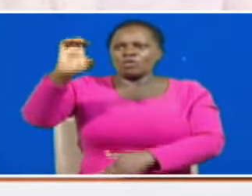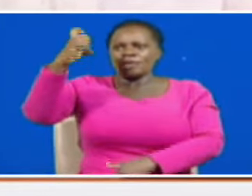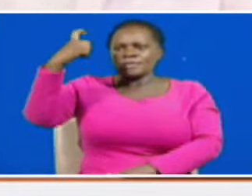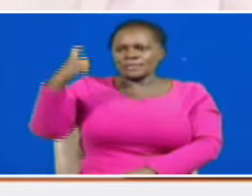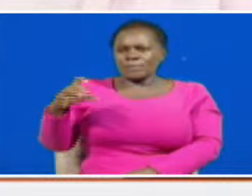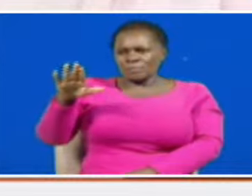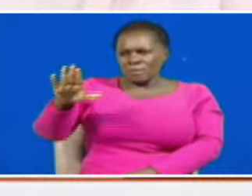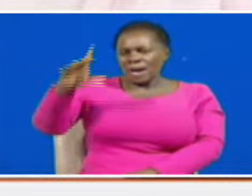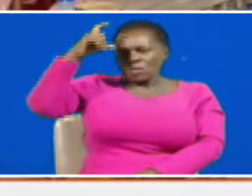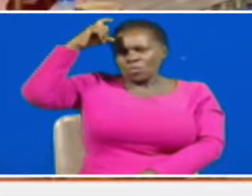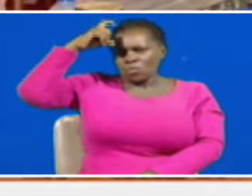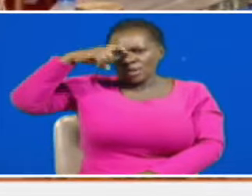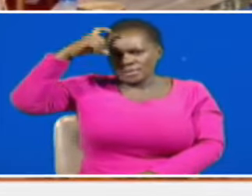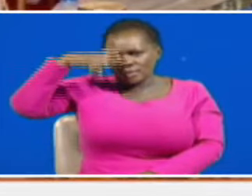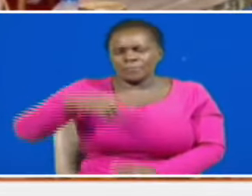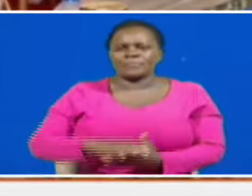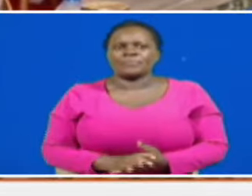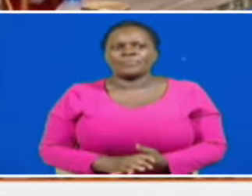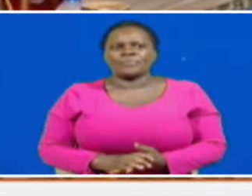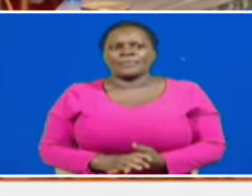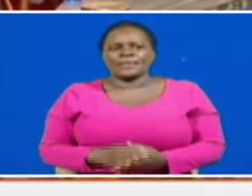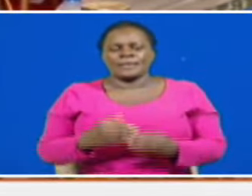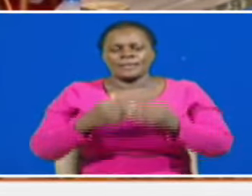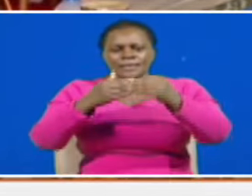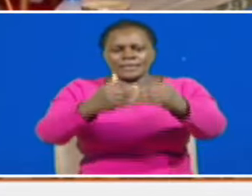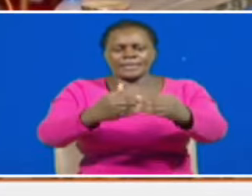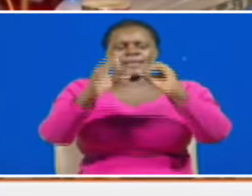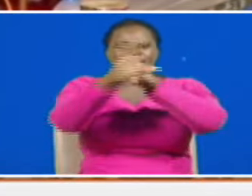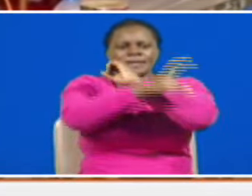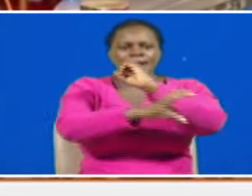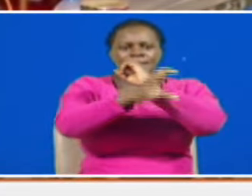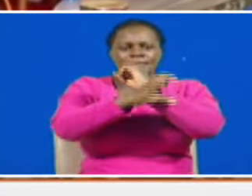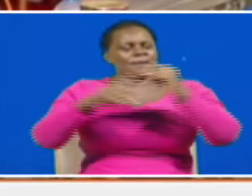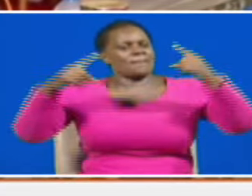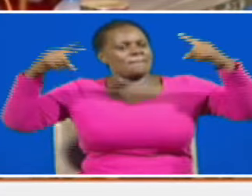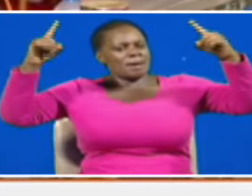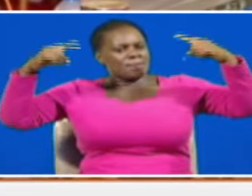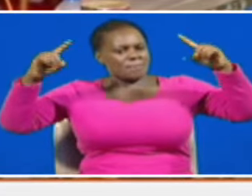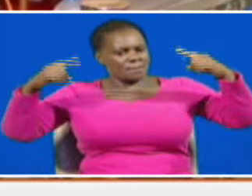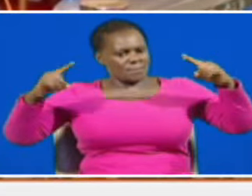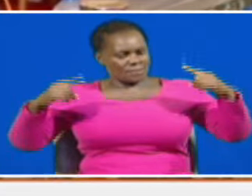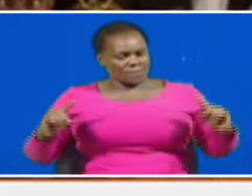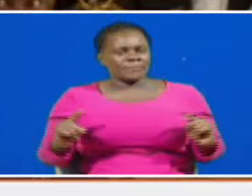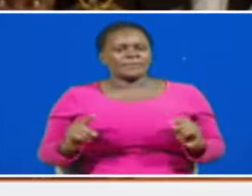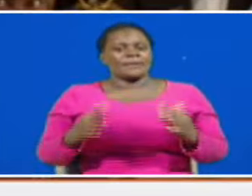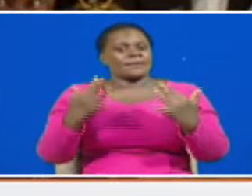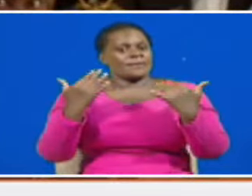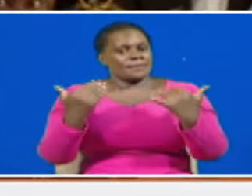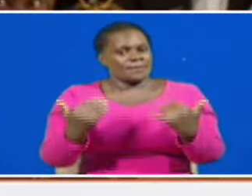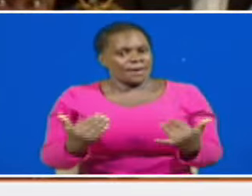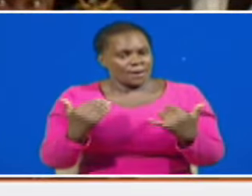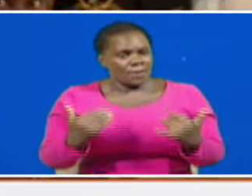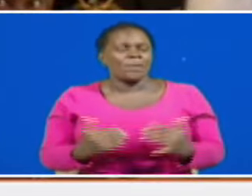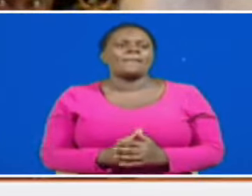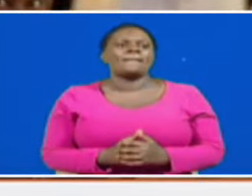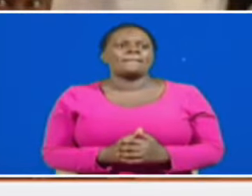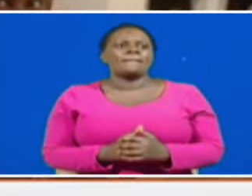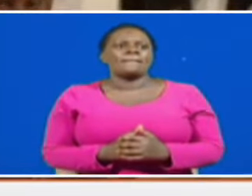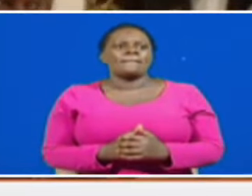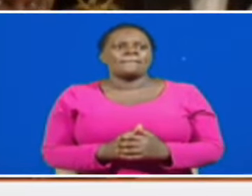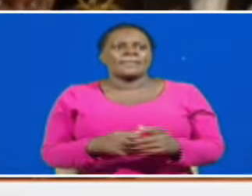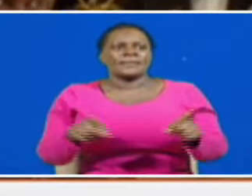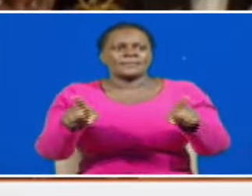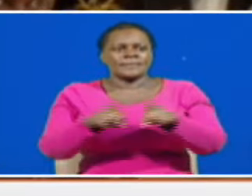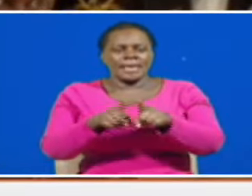your wisdom in steering the country to greater heights, where now even the shilling